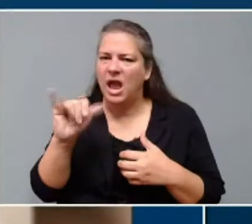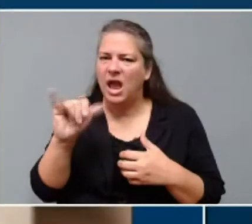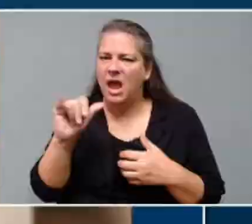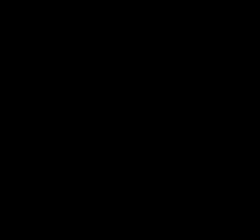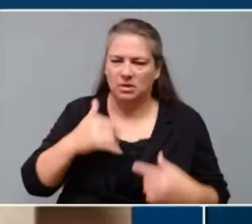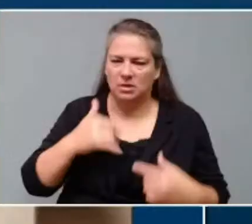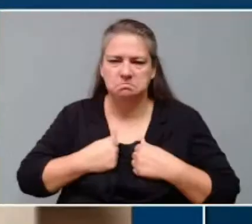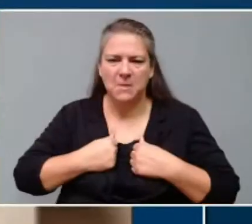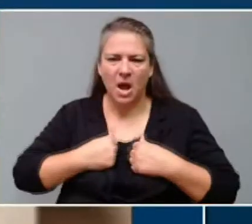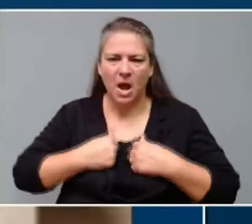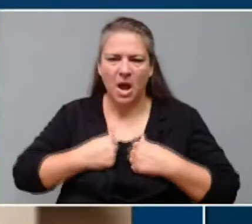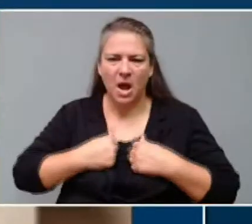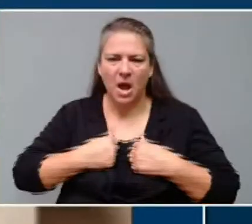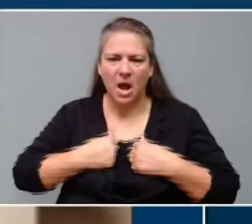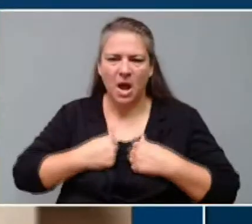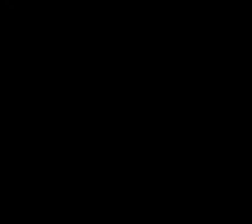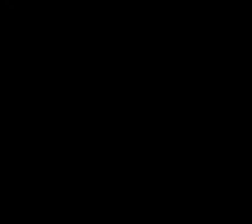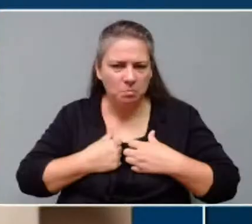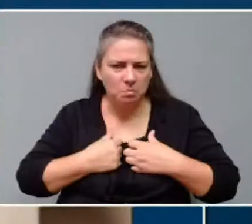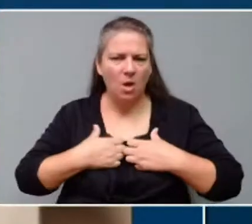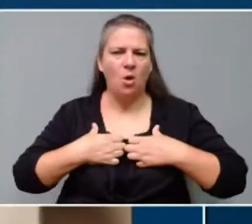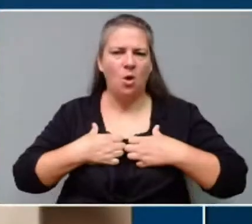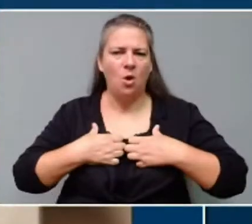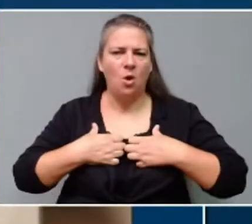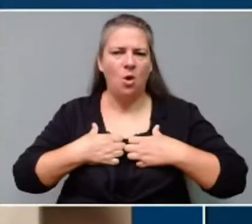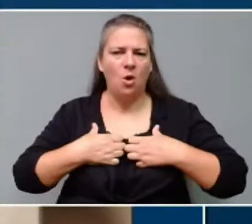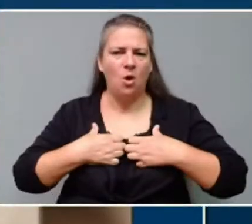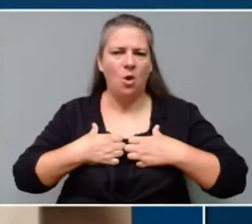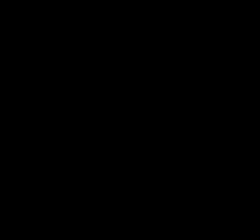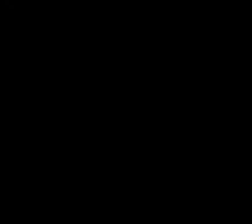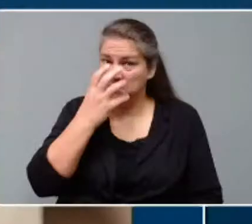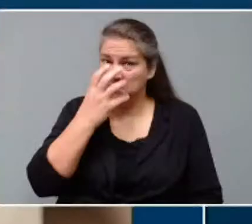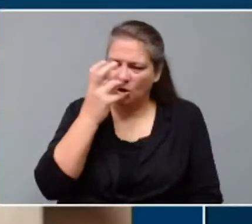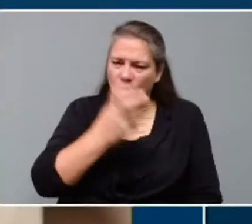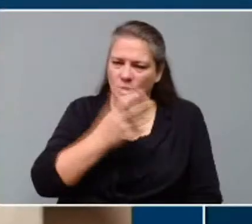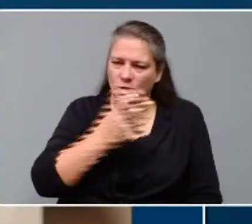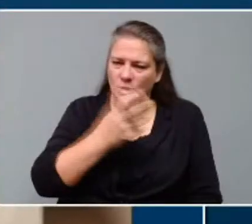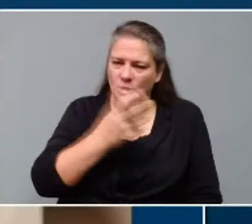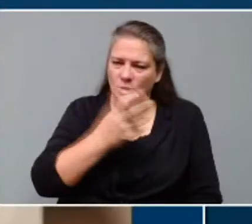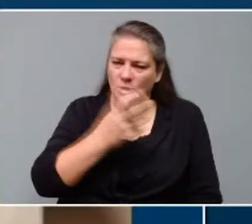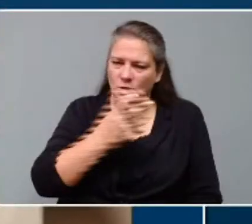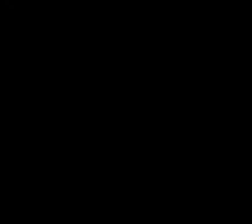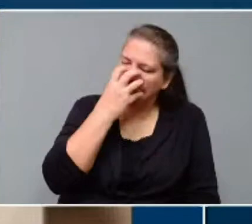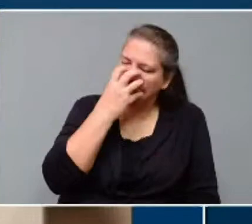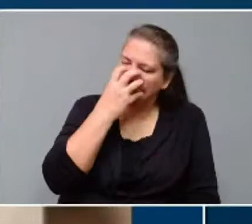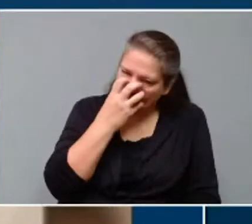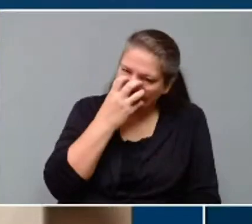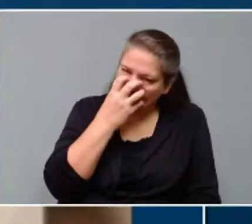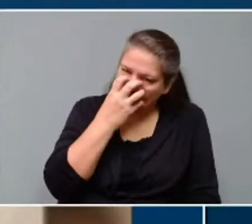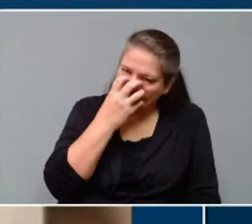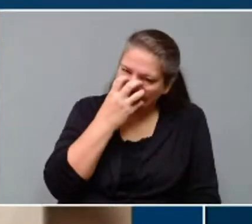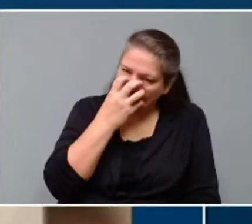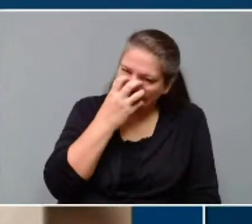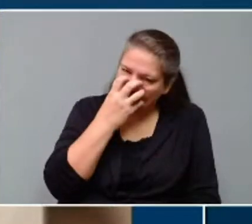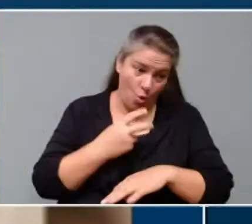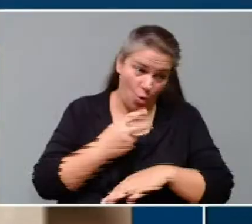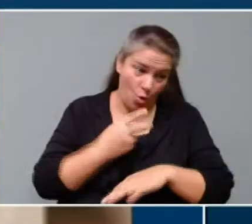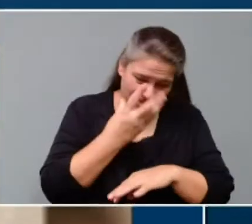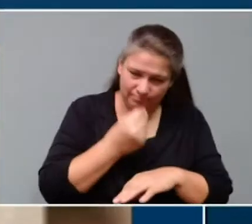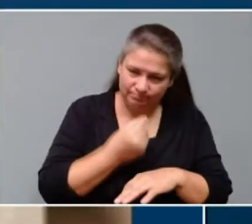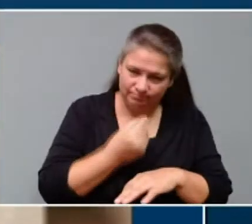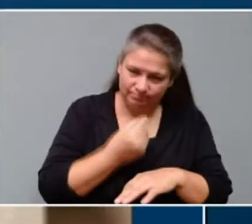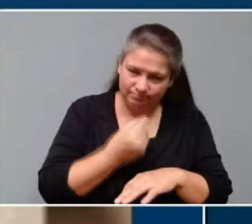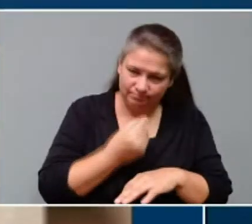up. And that mask is really hard to sleep in. They tell you to roll over on your stomach and sleep when you have 3